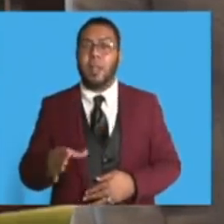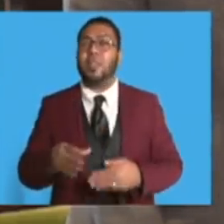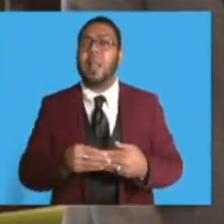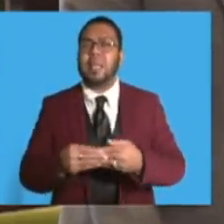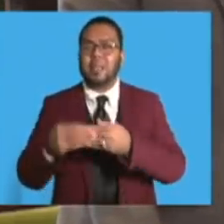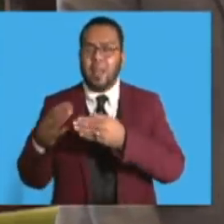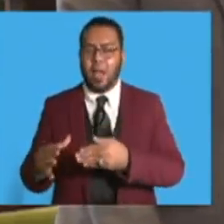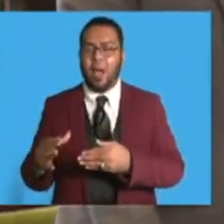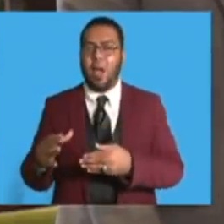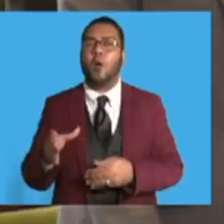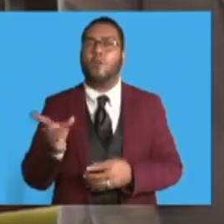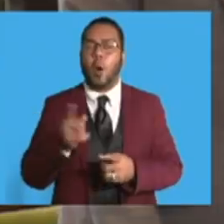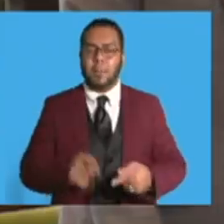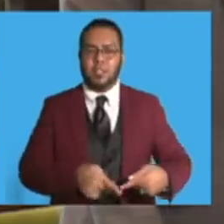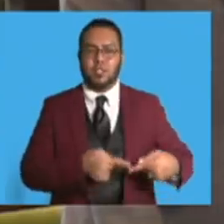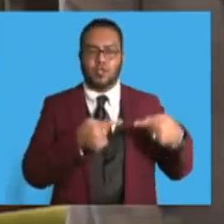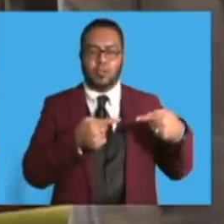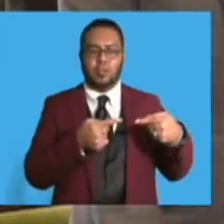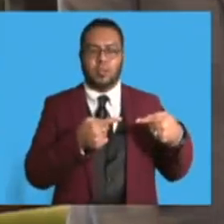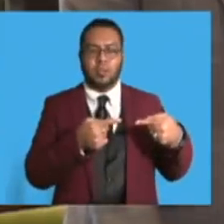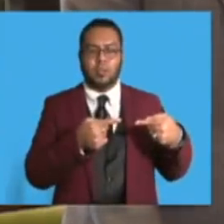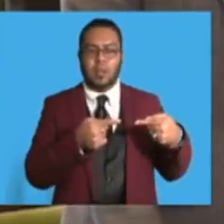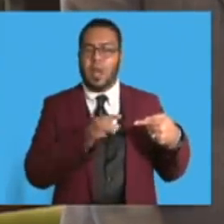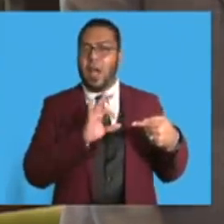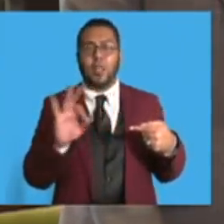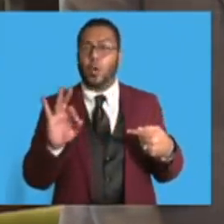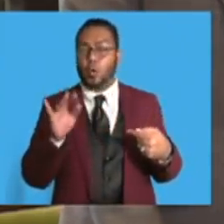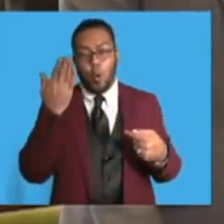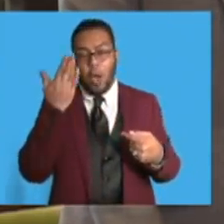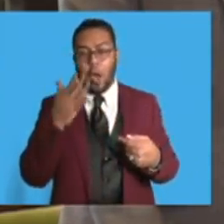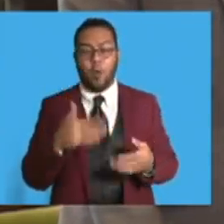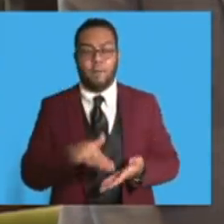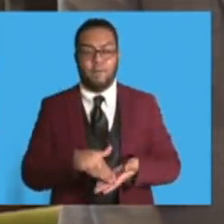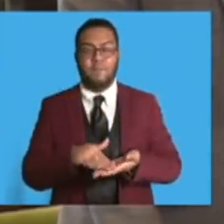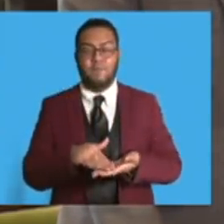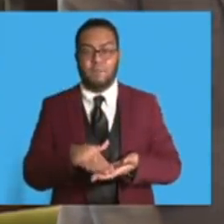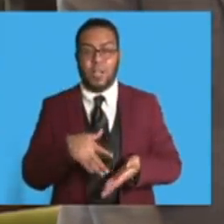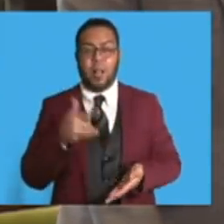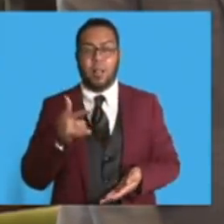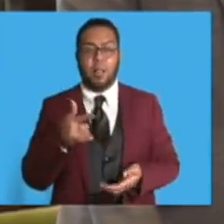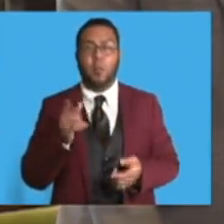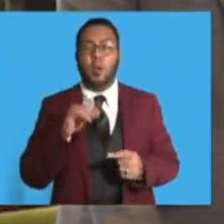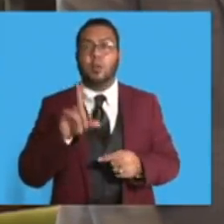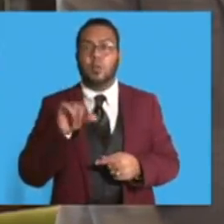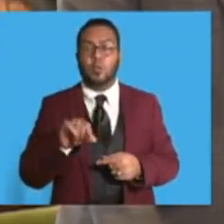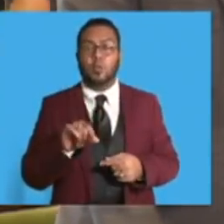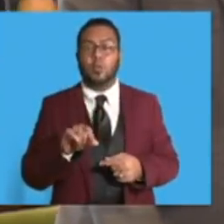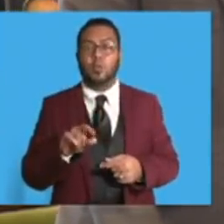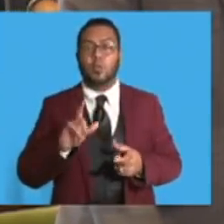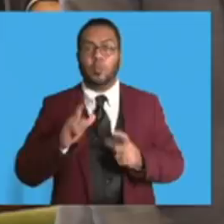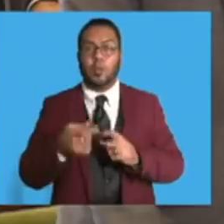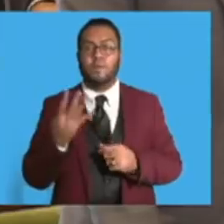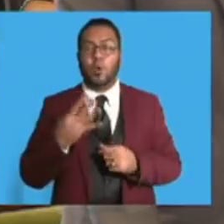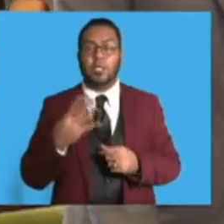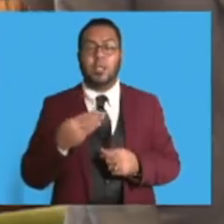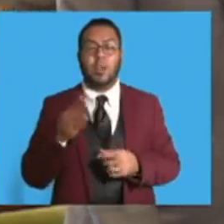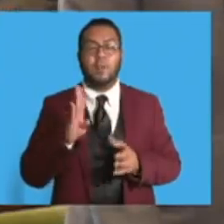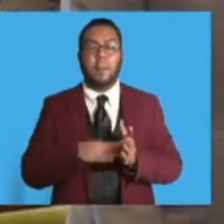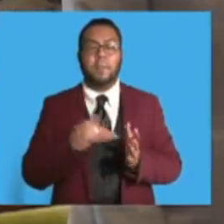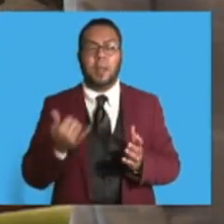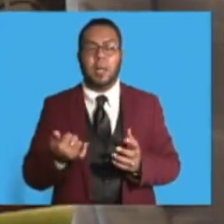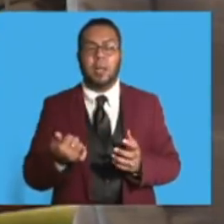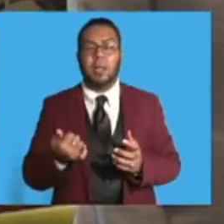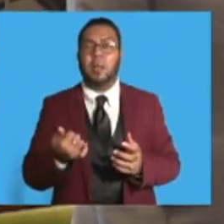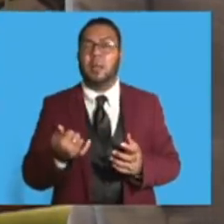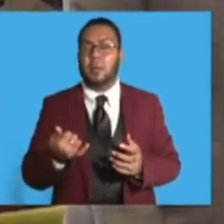Opposition. I don't know how he feels, but coming to the chamber where he carried out the coup on the 14th of May, it may in fact be